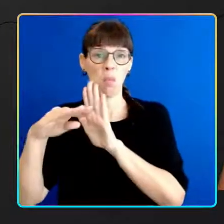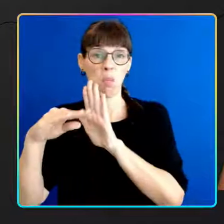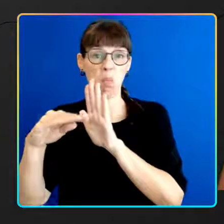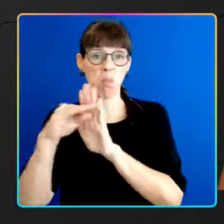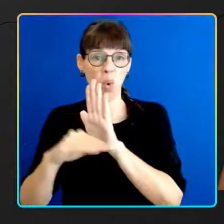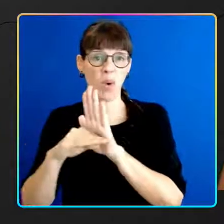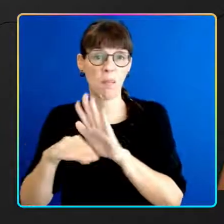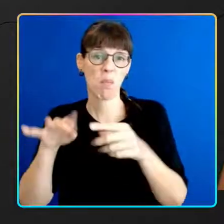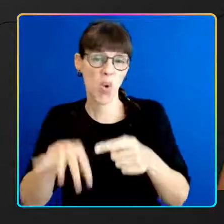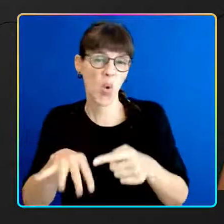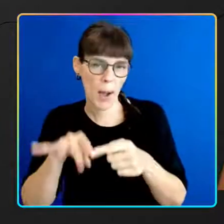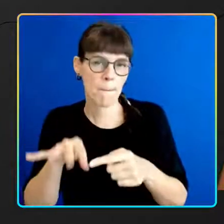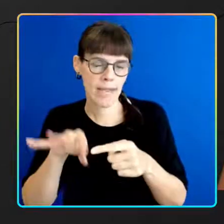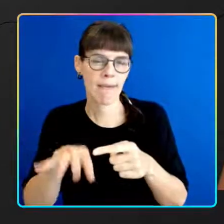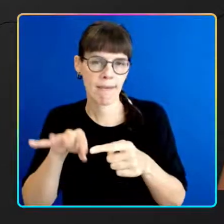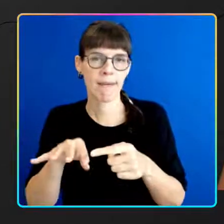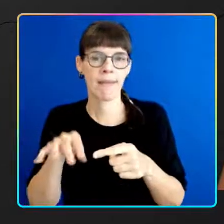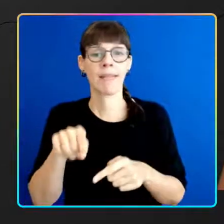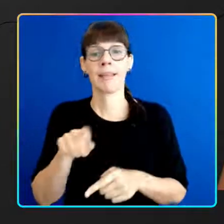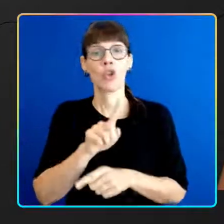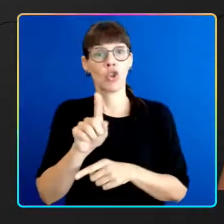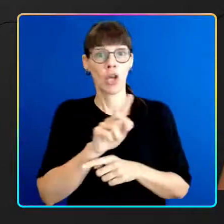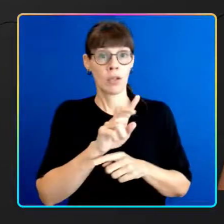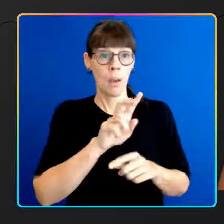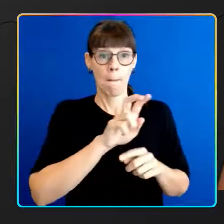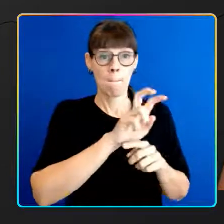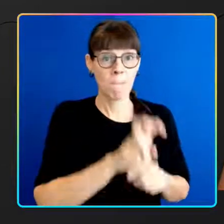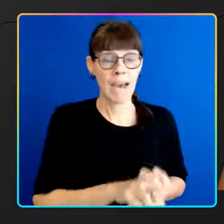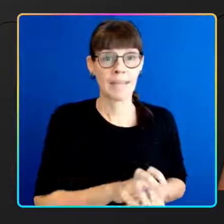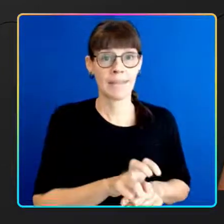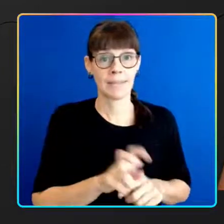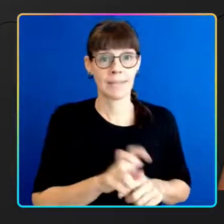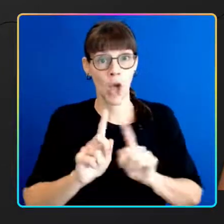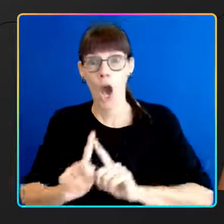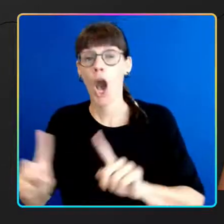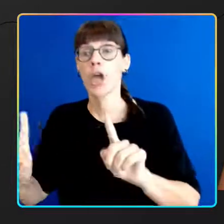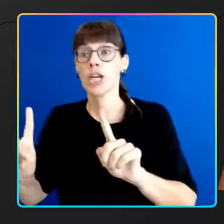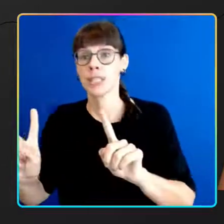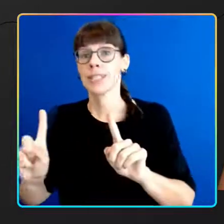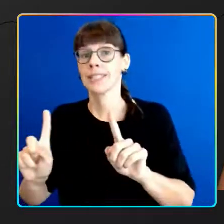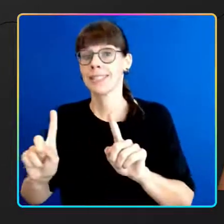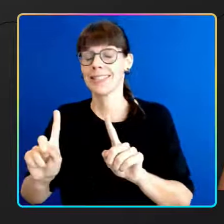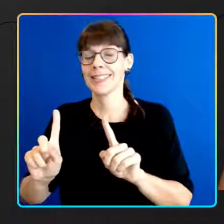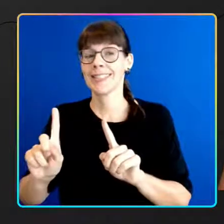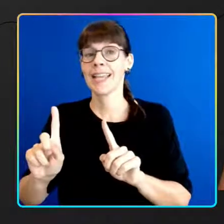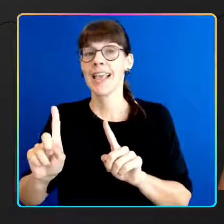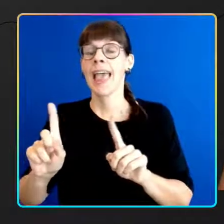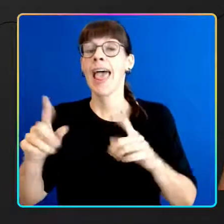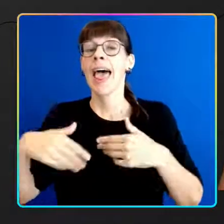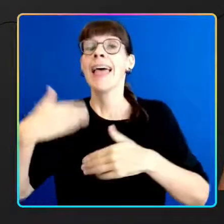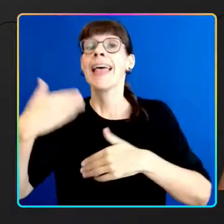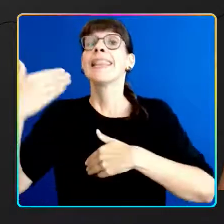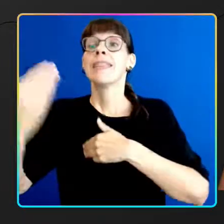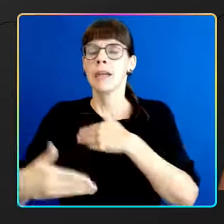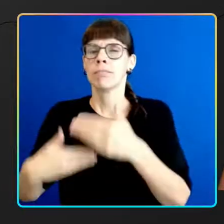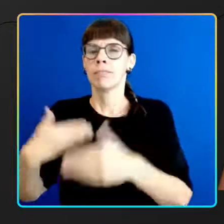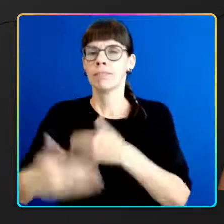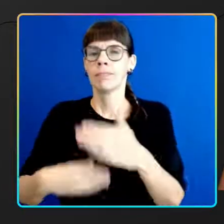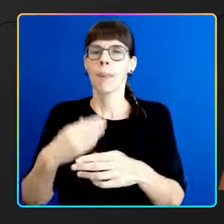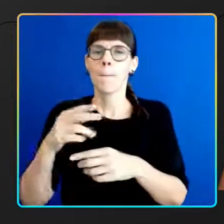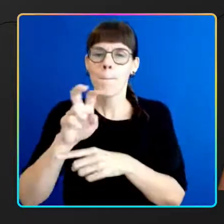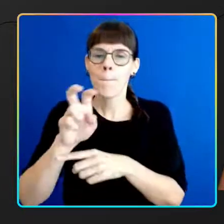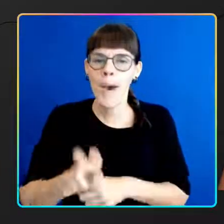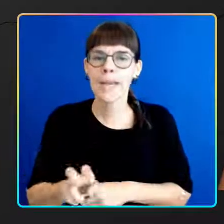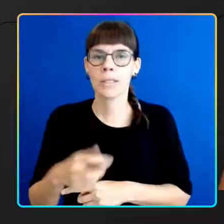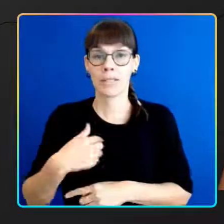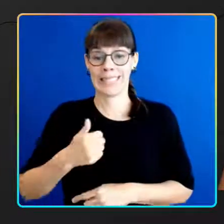R or Python. I start with Azure ML first. And then after that, I start to learning R and Python by myself.